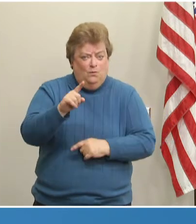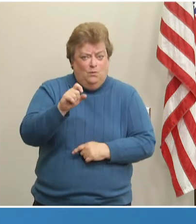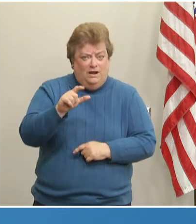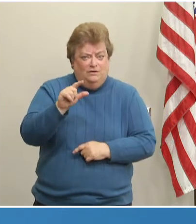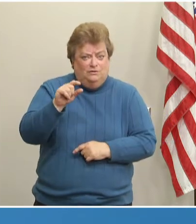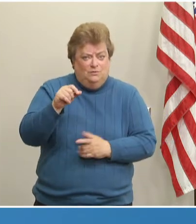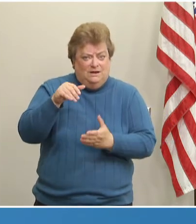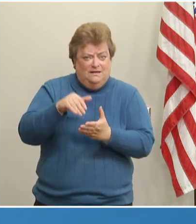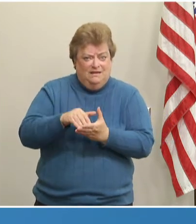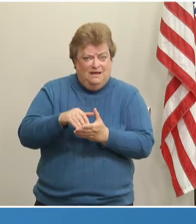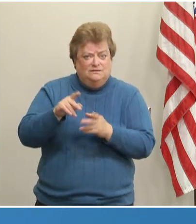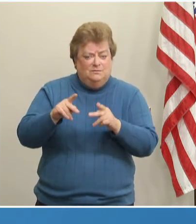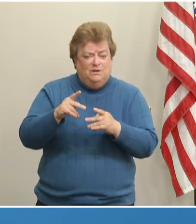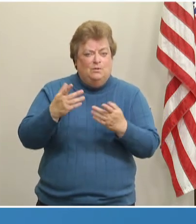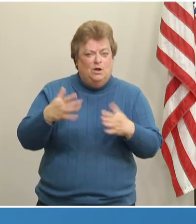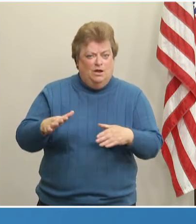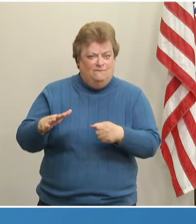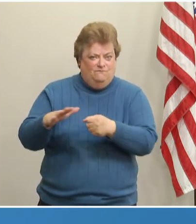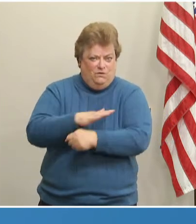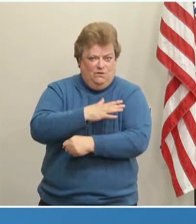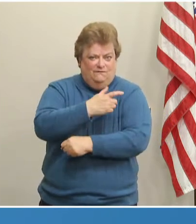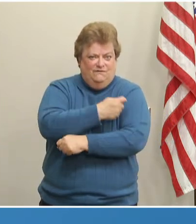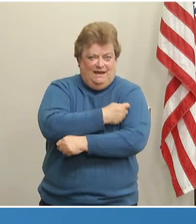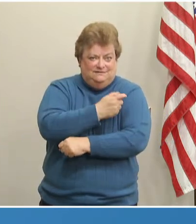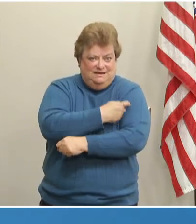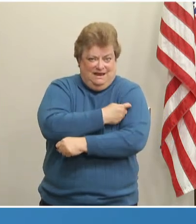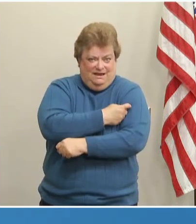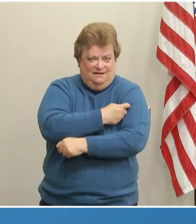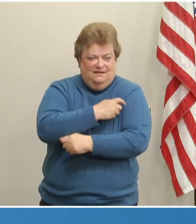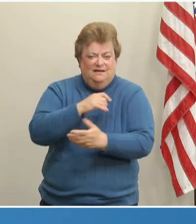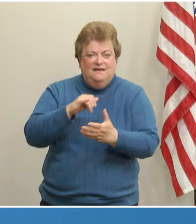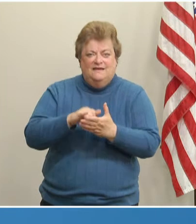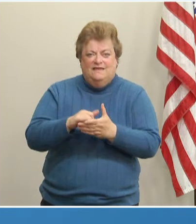120,000 residents are fully vaccinated. That's almost